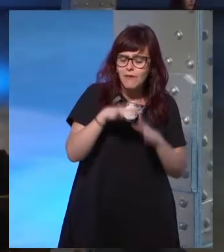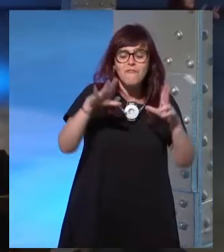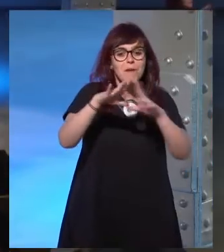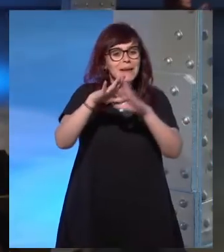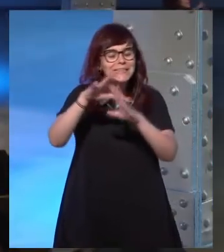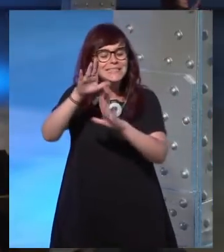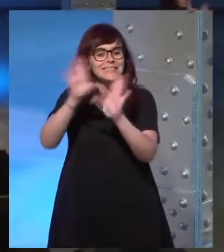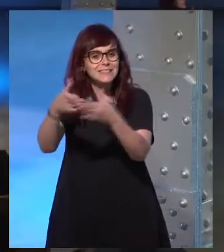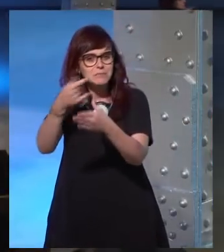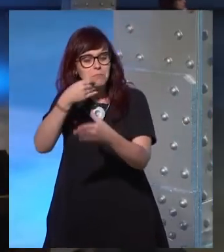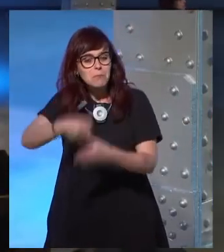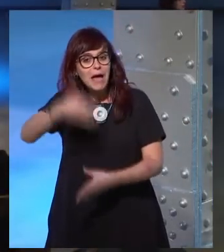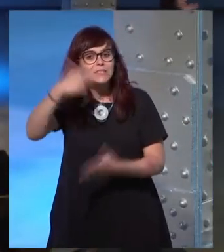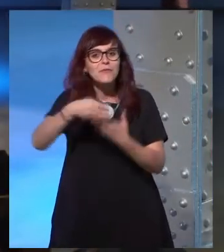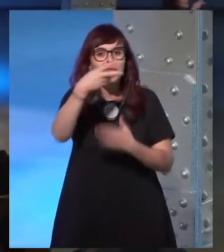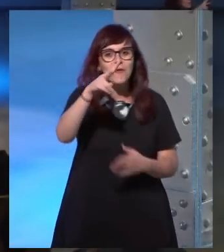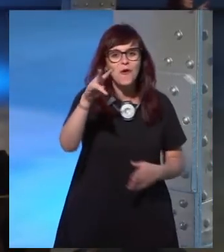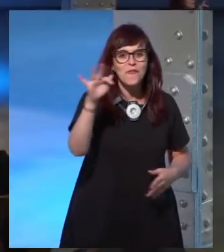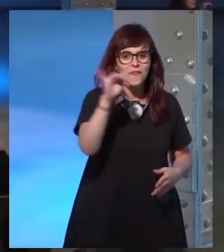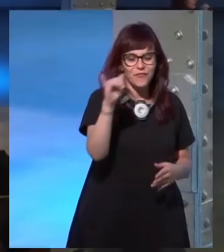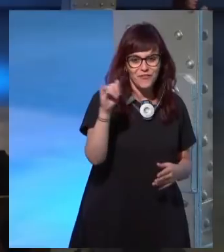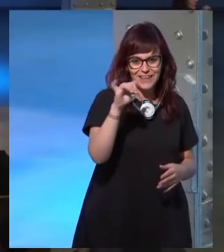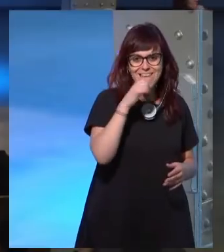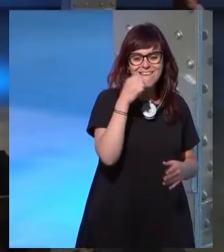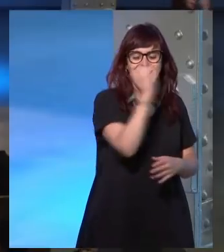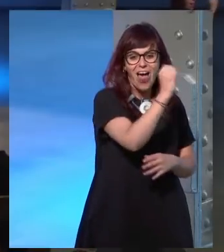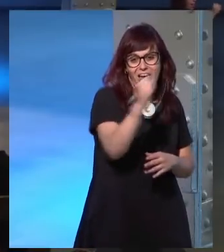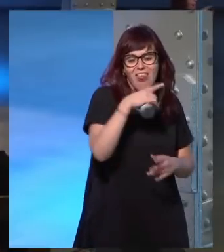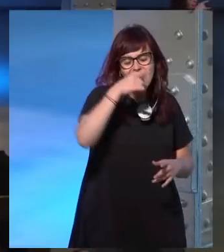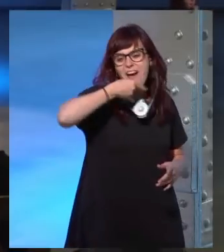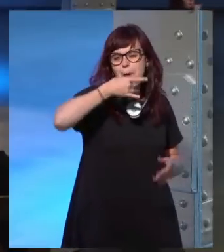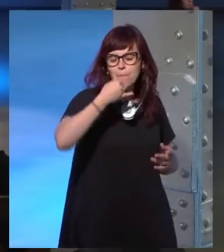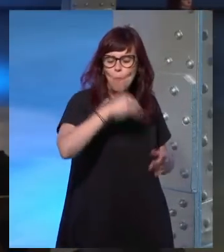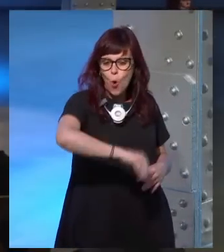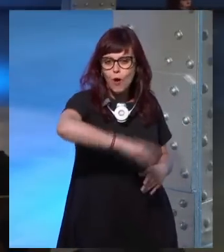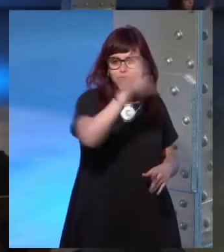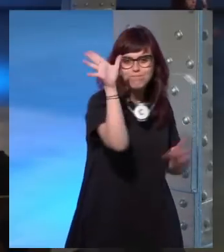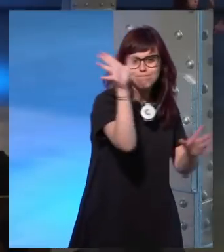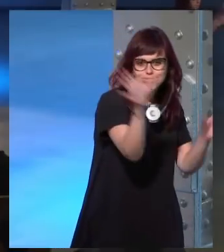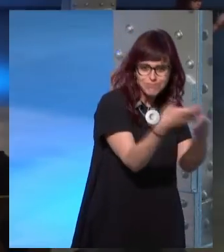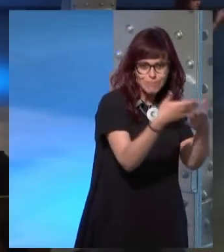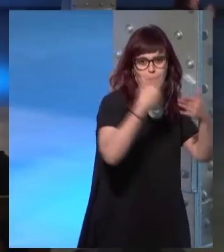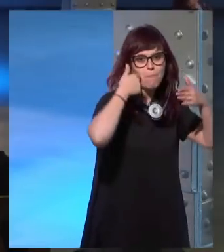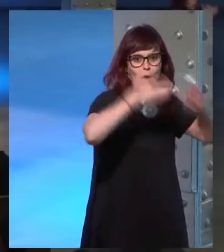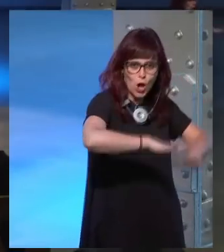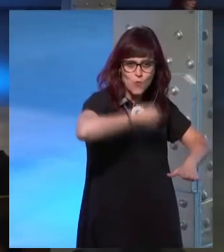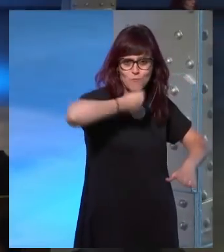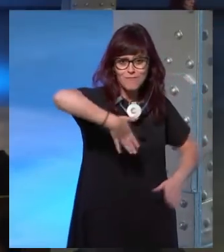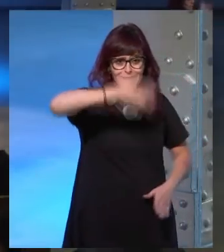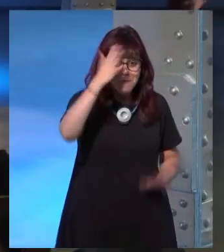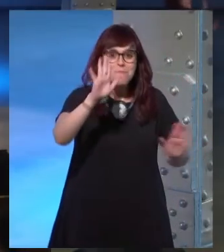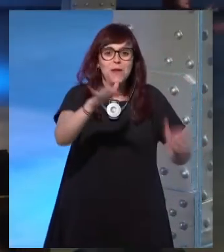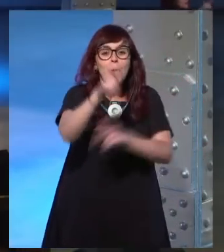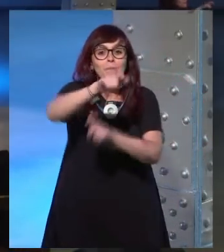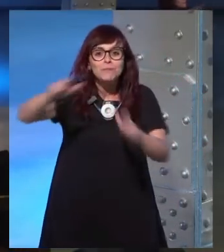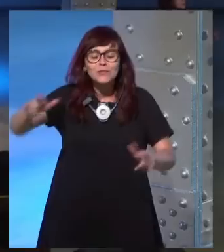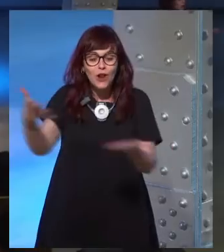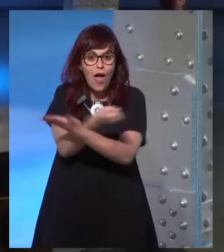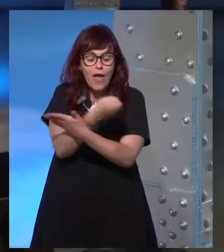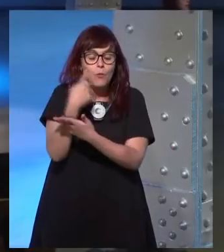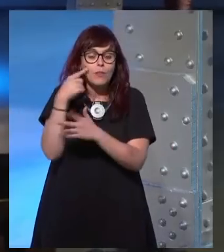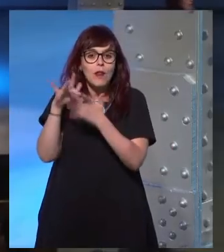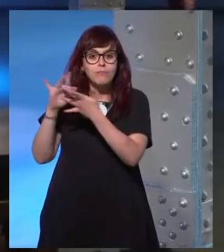Unfortunately, it also allows terrible people to find each other and to be like, oh, you're a racist too, hooray. Right,